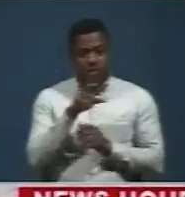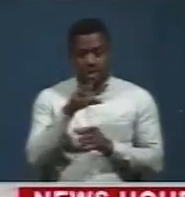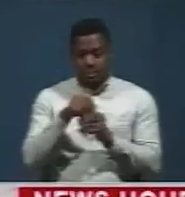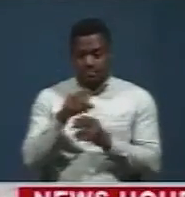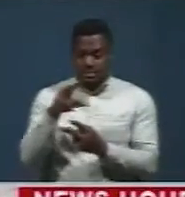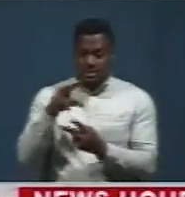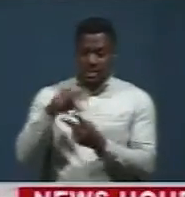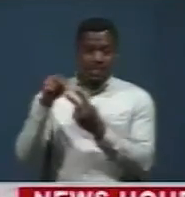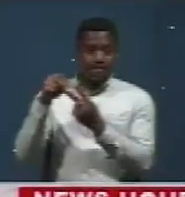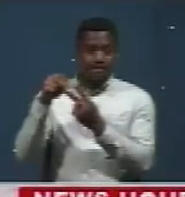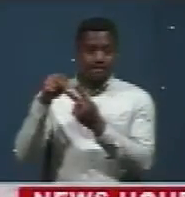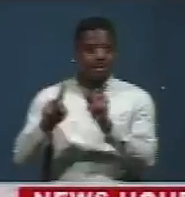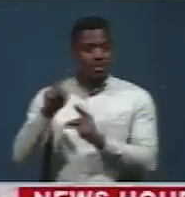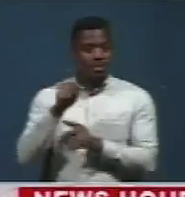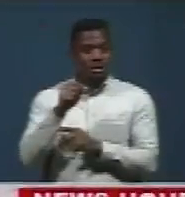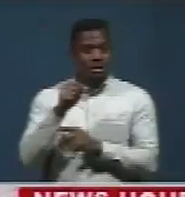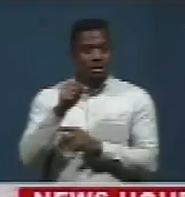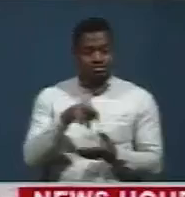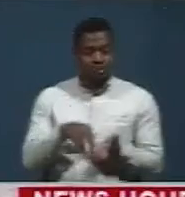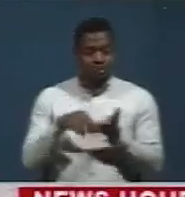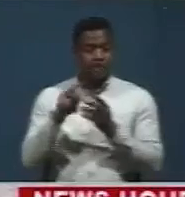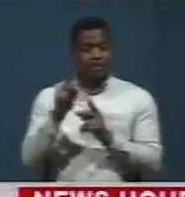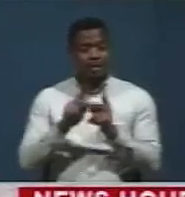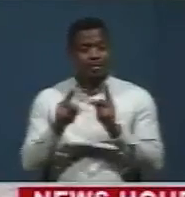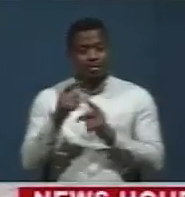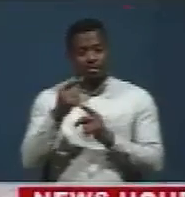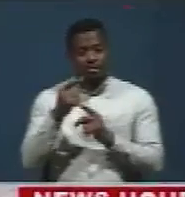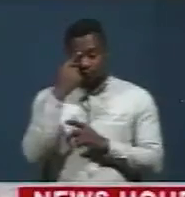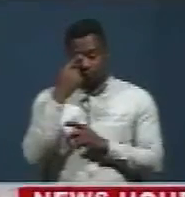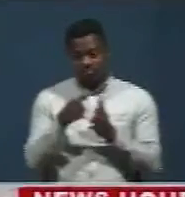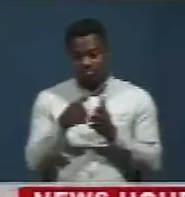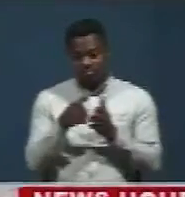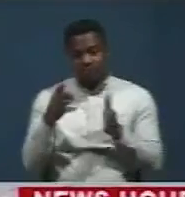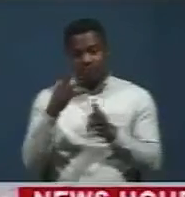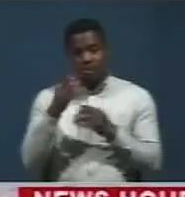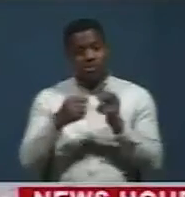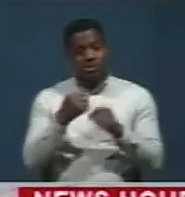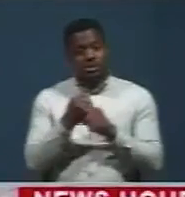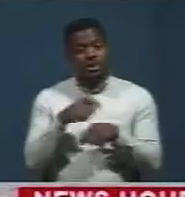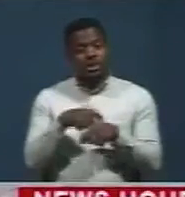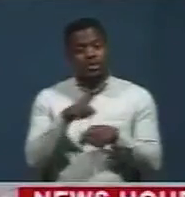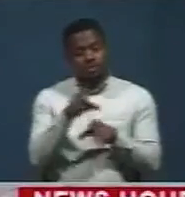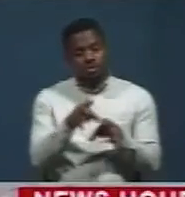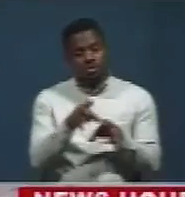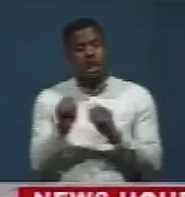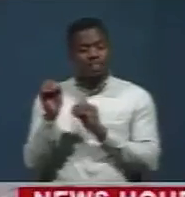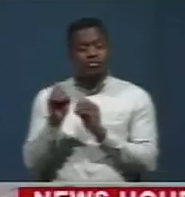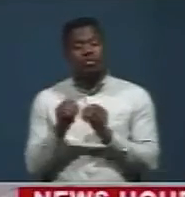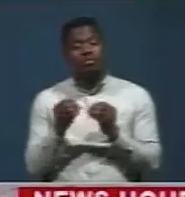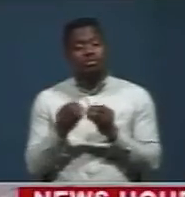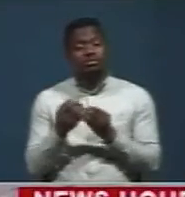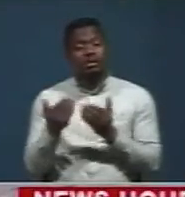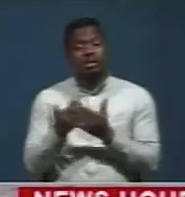elected by the people, represent the people for a tenure, a time will come, you will leave office.